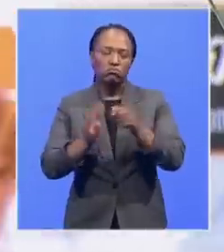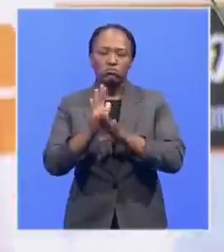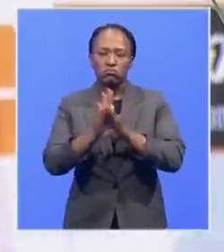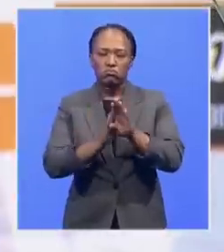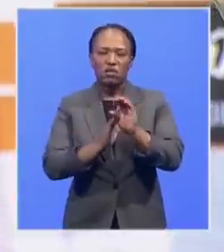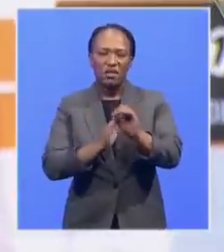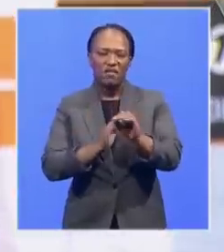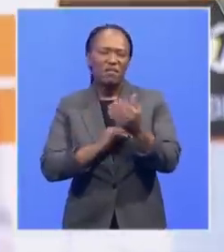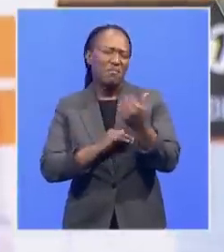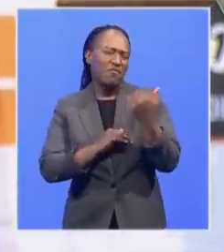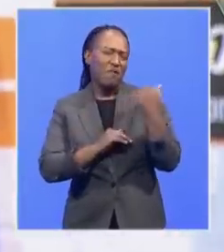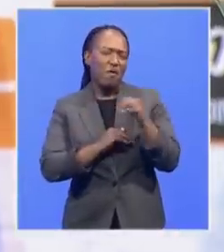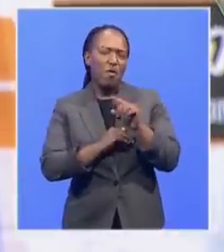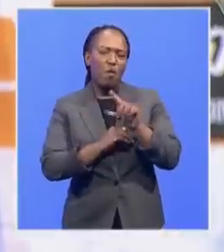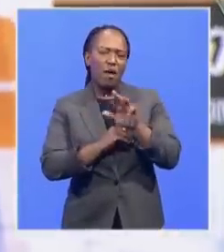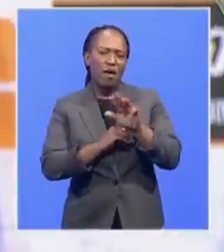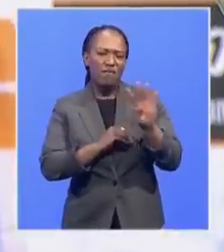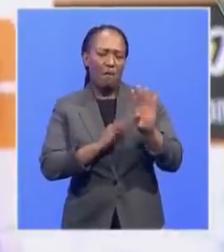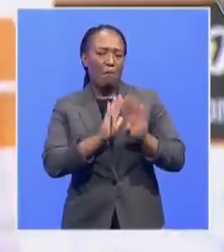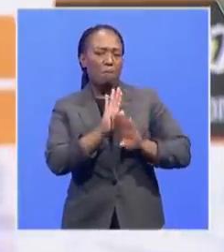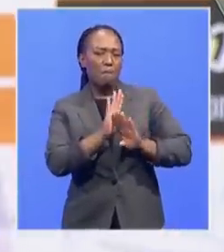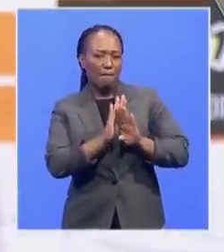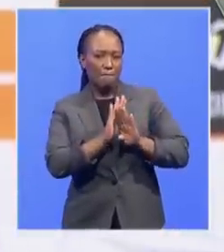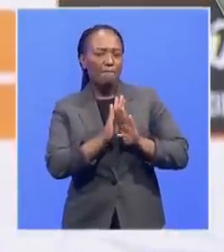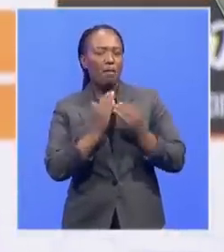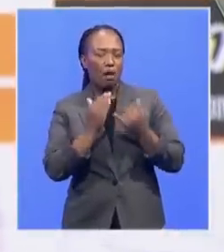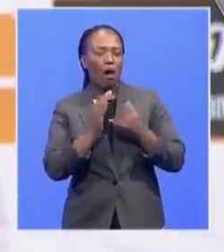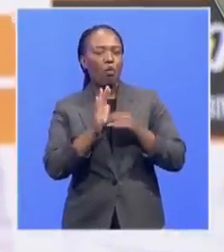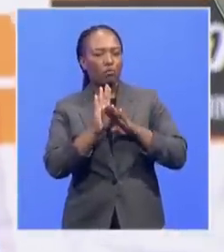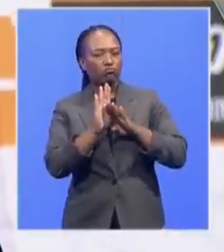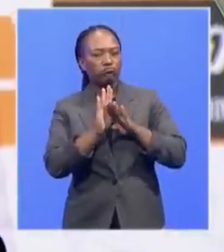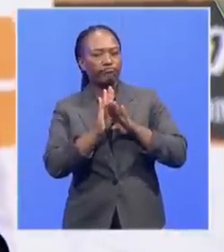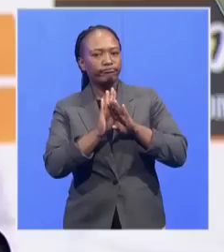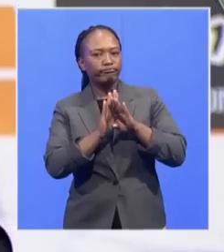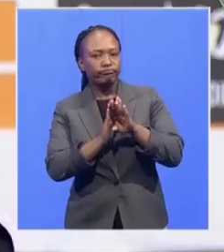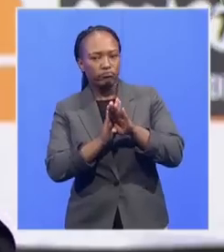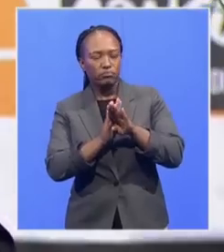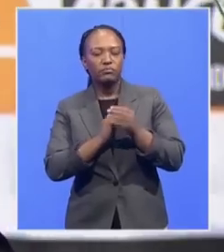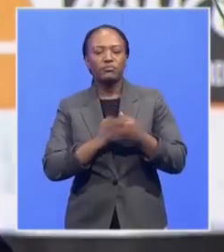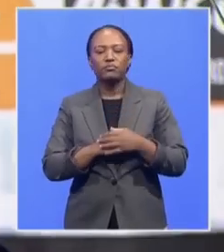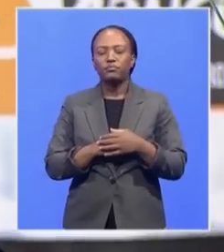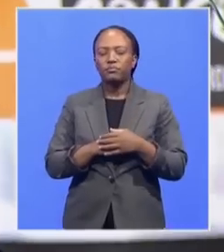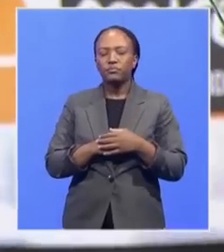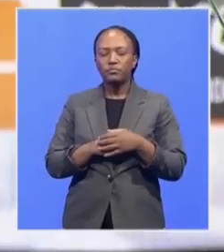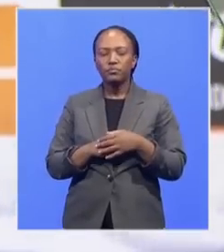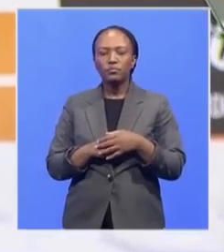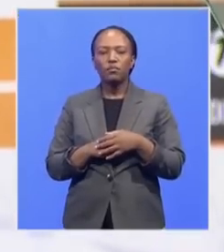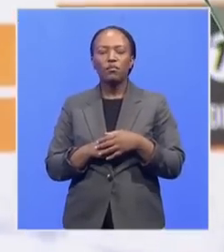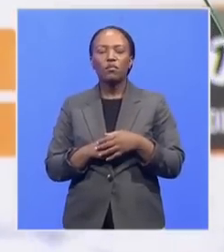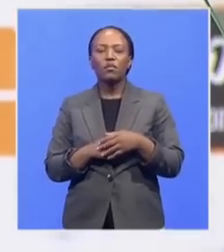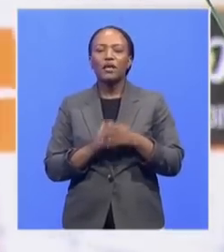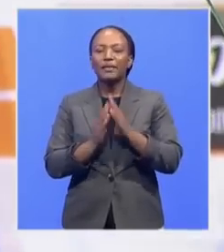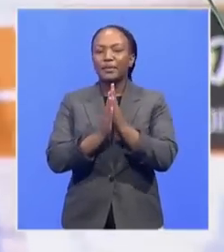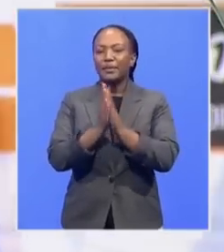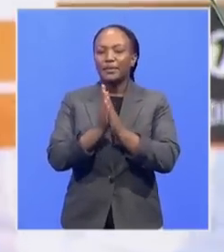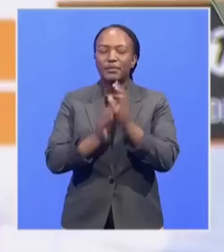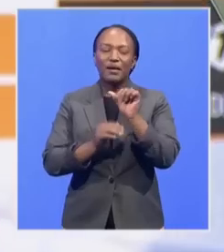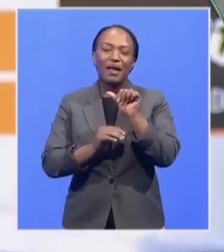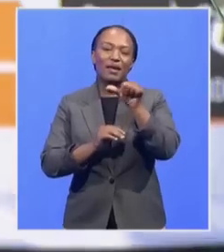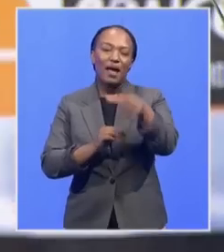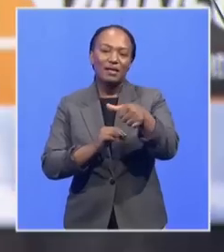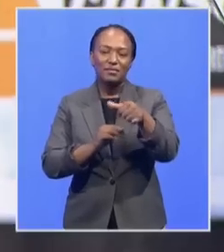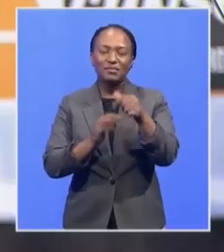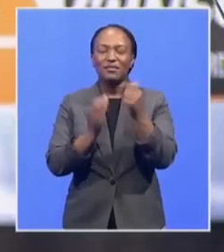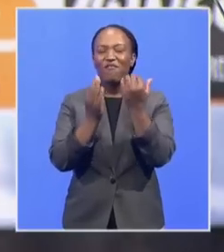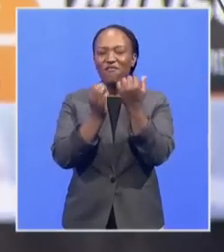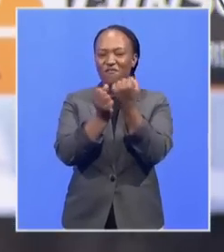since 1994. So we look forward to the next Freedom Day, which will be next